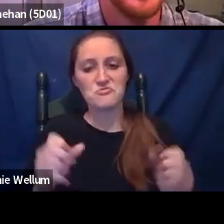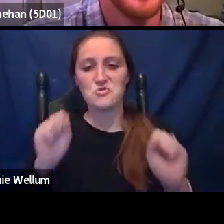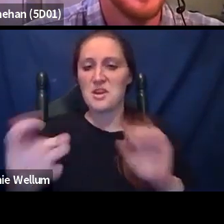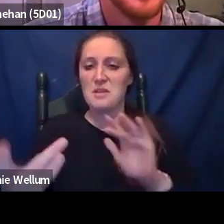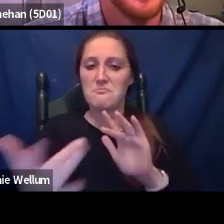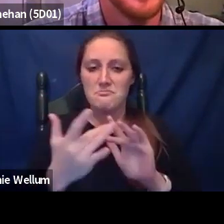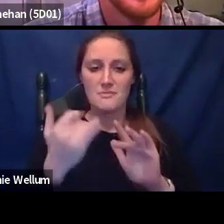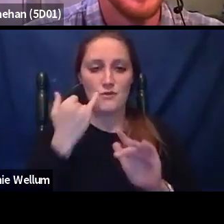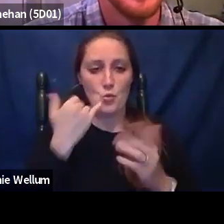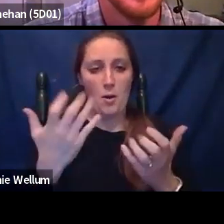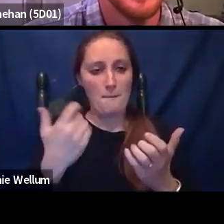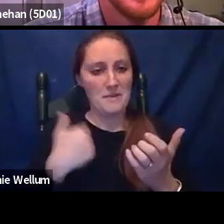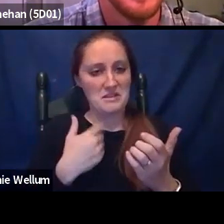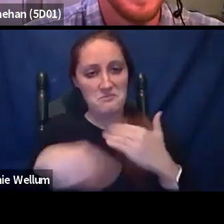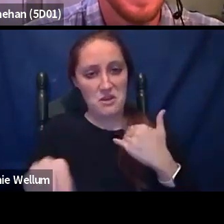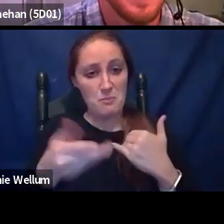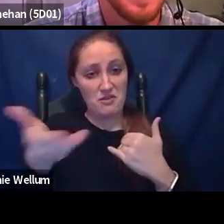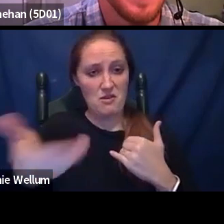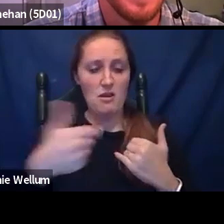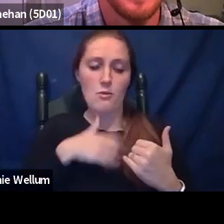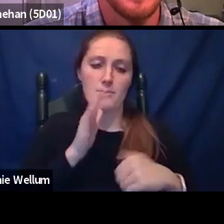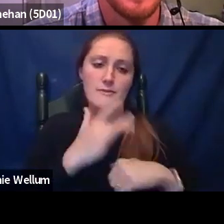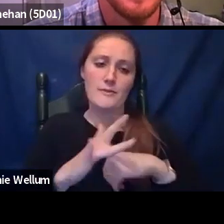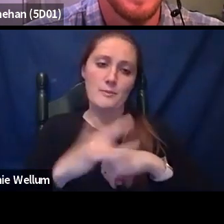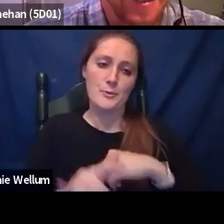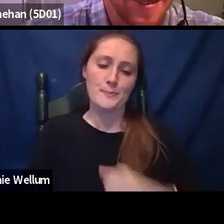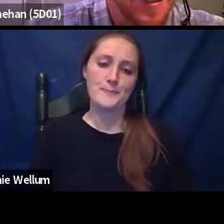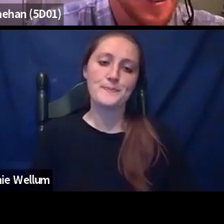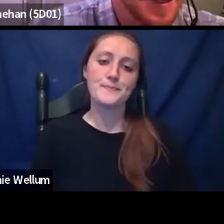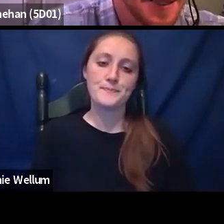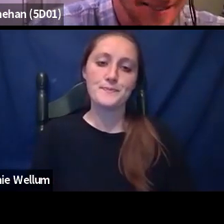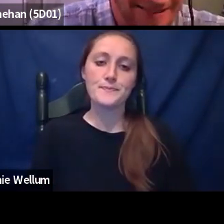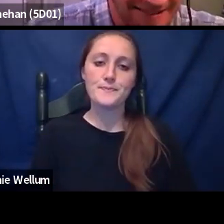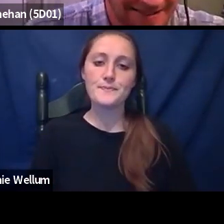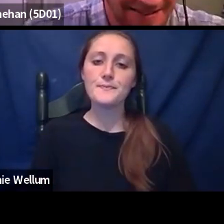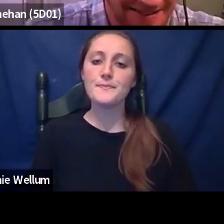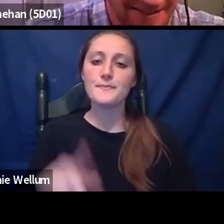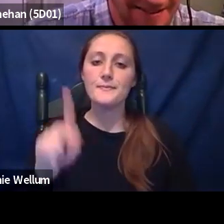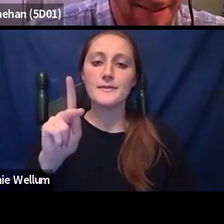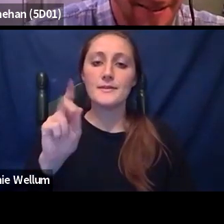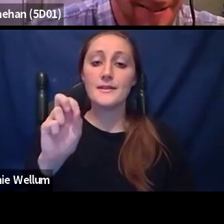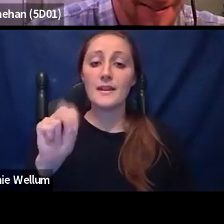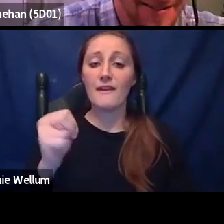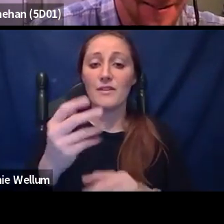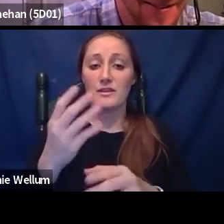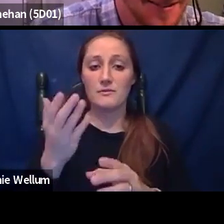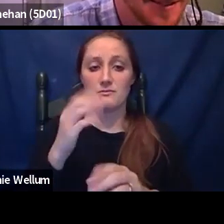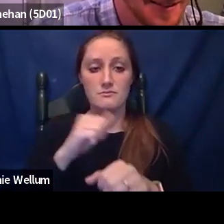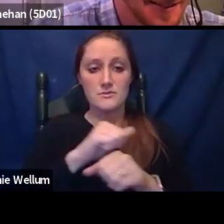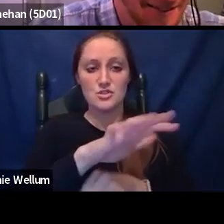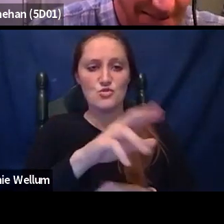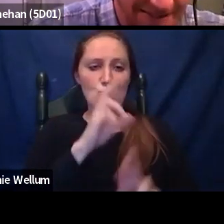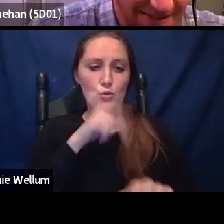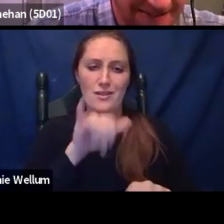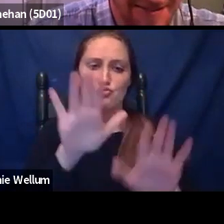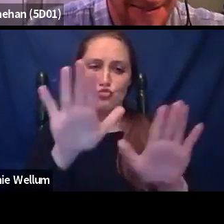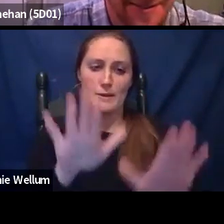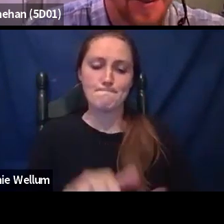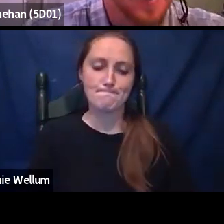want us present next week. I'll be available. And then if Kevin gets the report to you, that will be great.